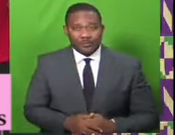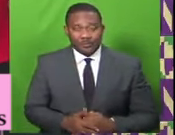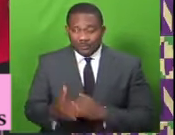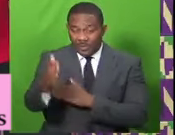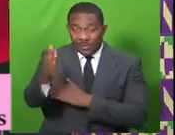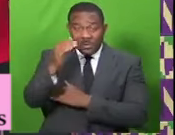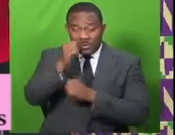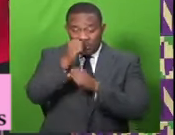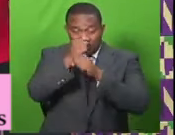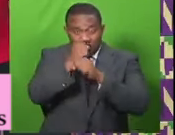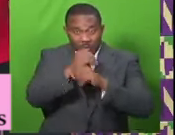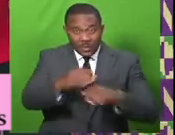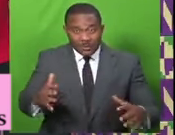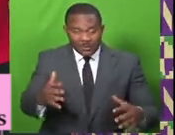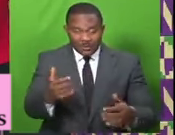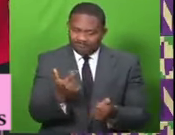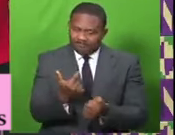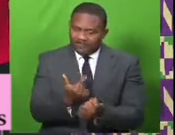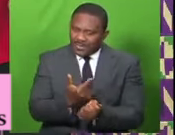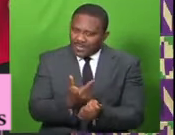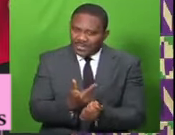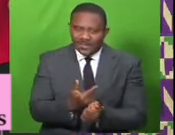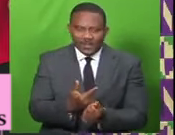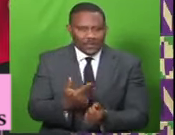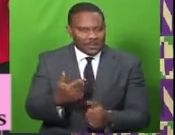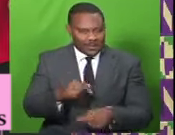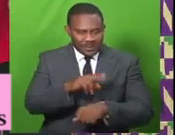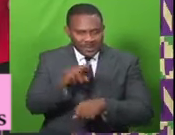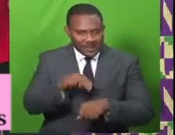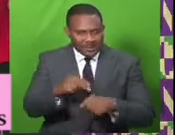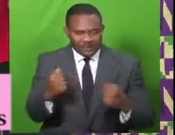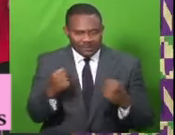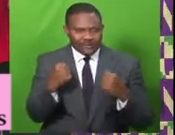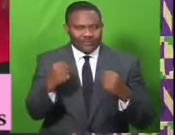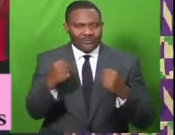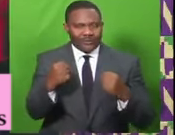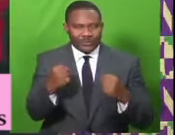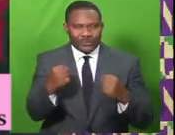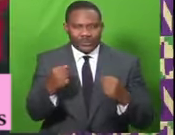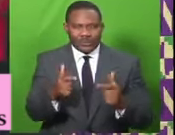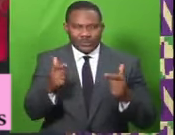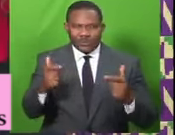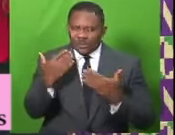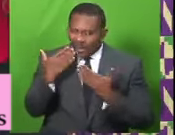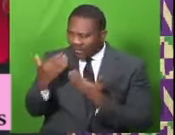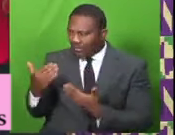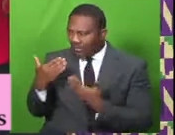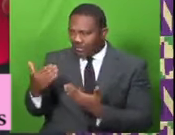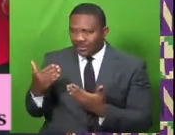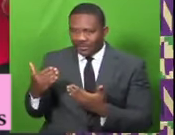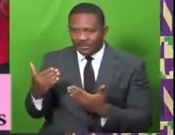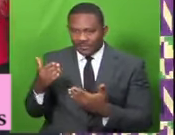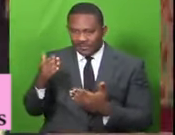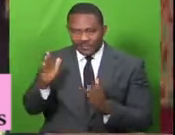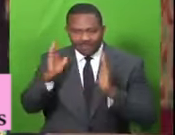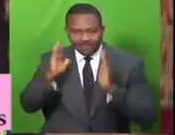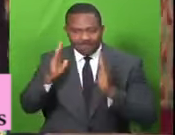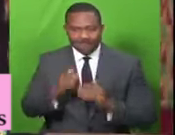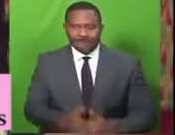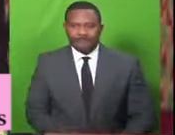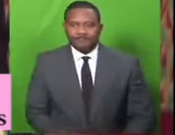May God bless us all in our homeland, Ghana, and make her great and strong. Mr. Speaker, I thank you for your